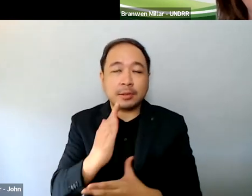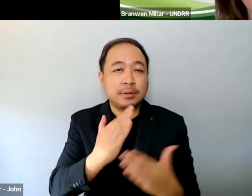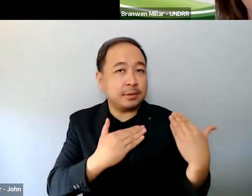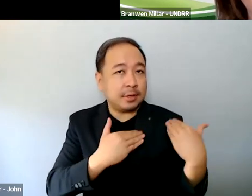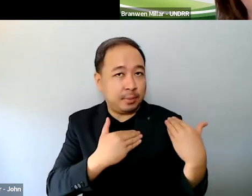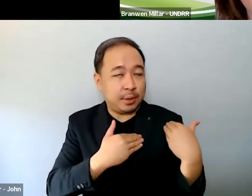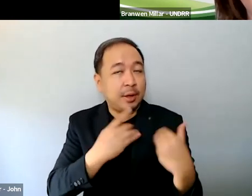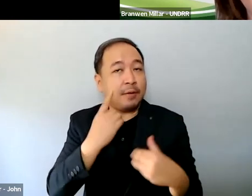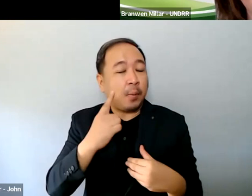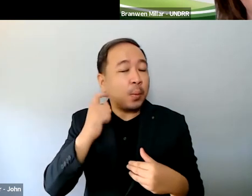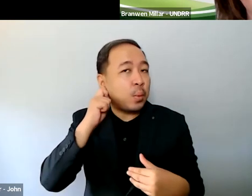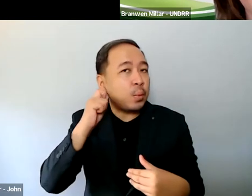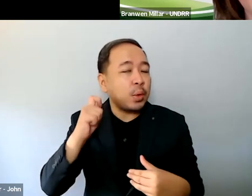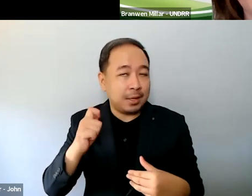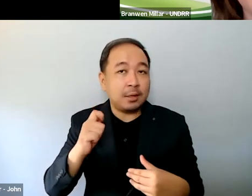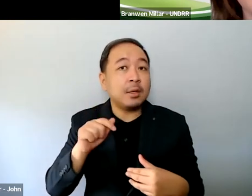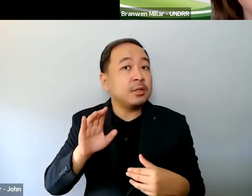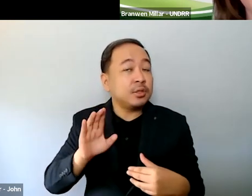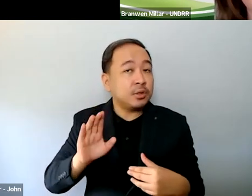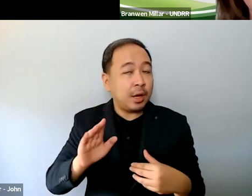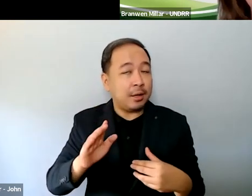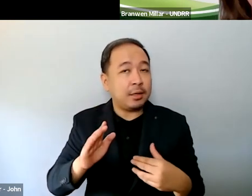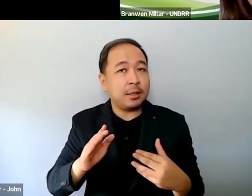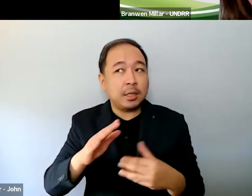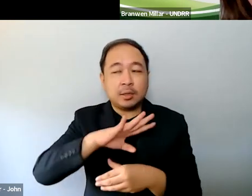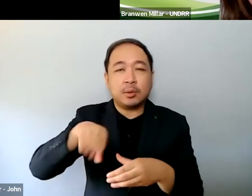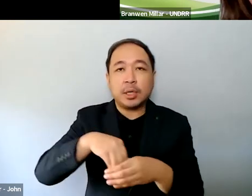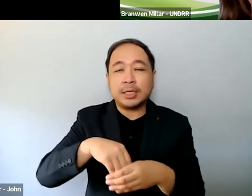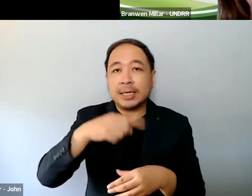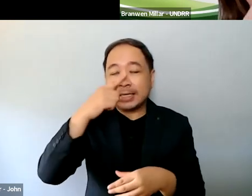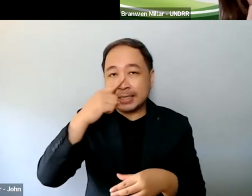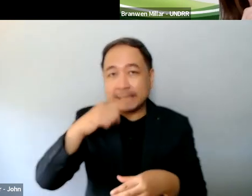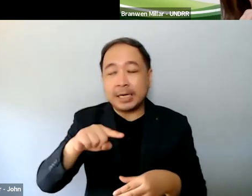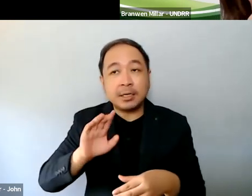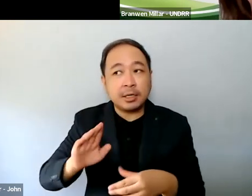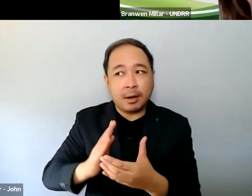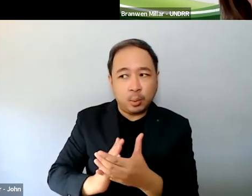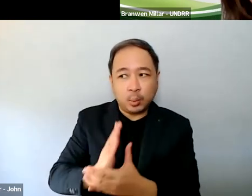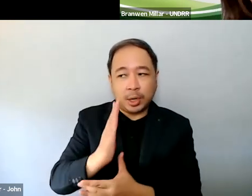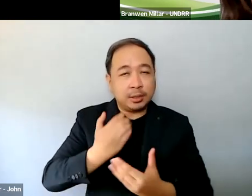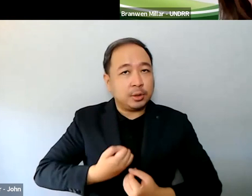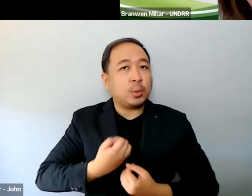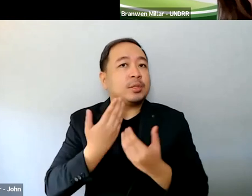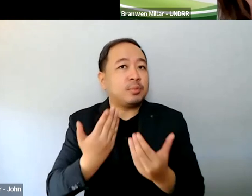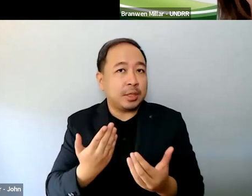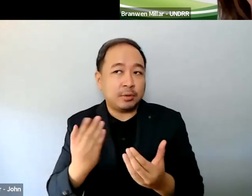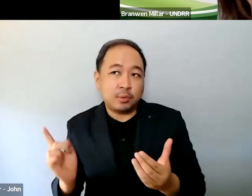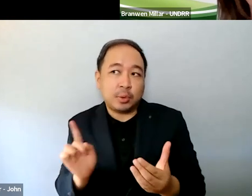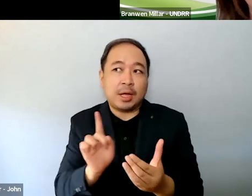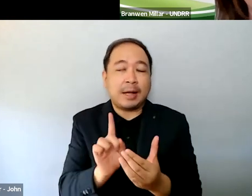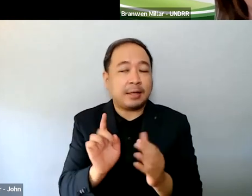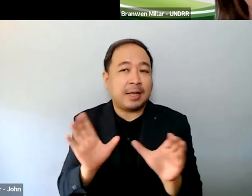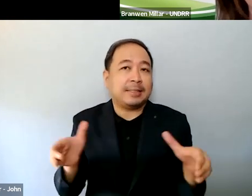environmental human rights defenders. These include guaranteeing their rights to expression, assembly,